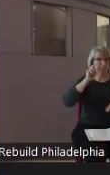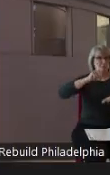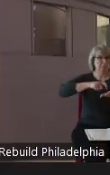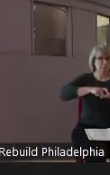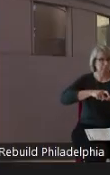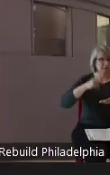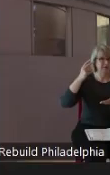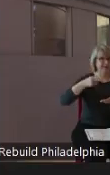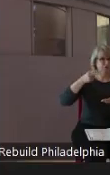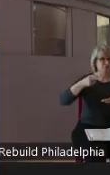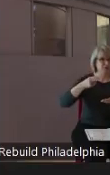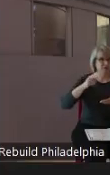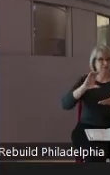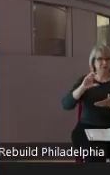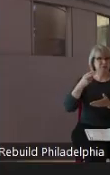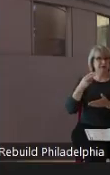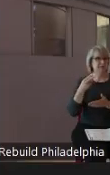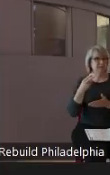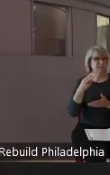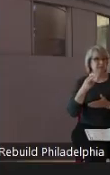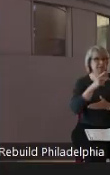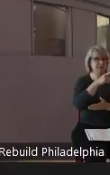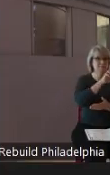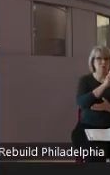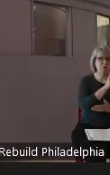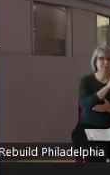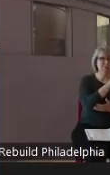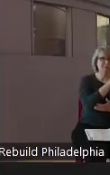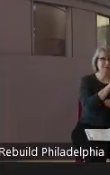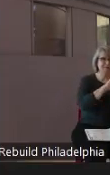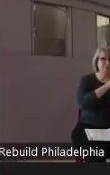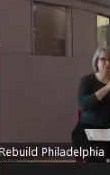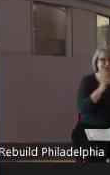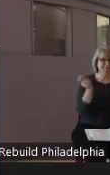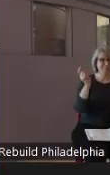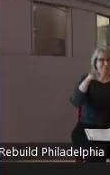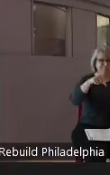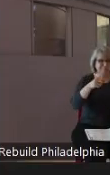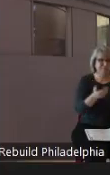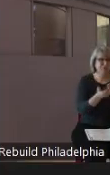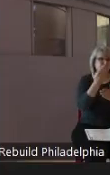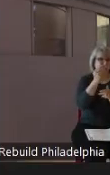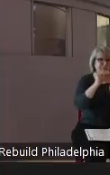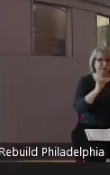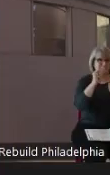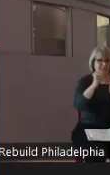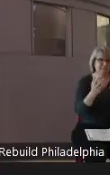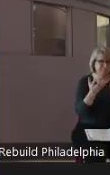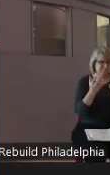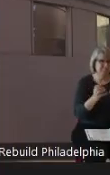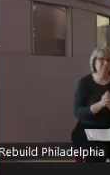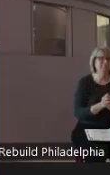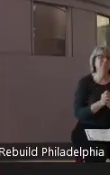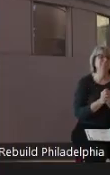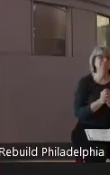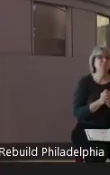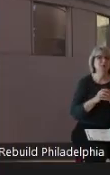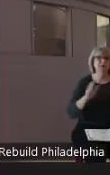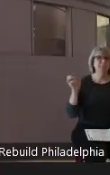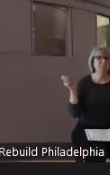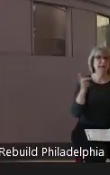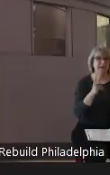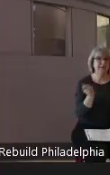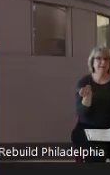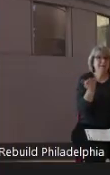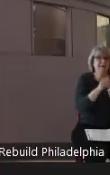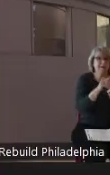the former Carousel House, as well as the Parkside communities, celebrated in the new facility. We brought you all back together